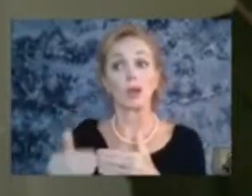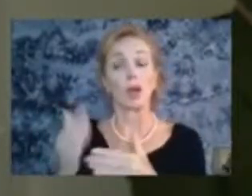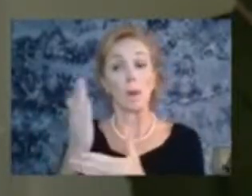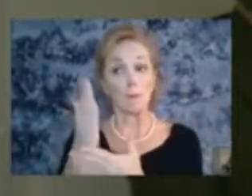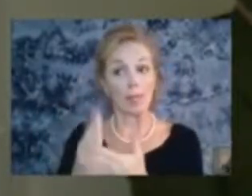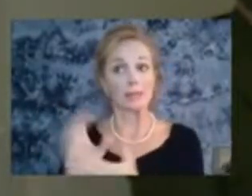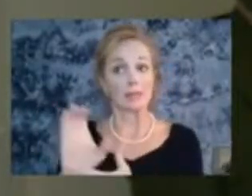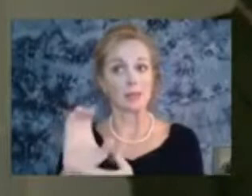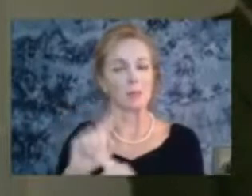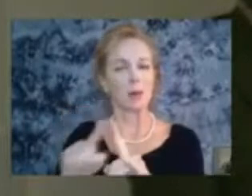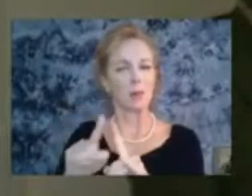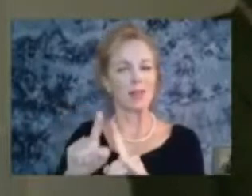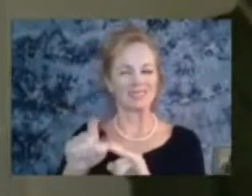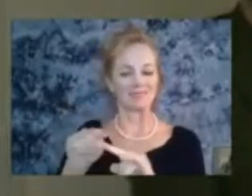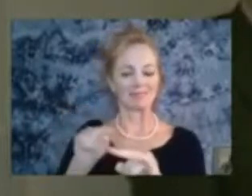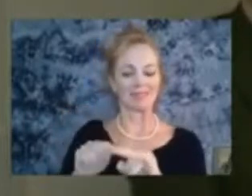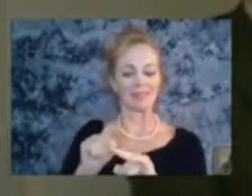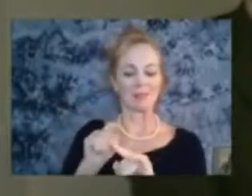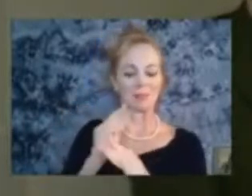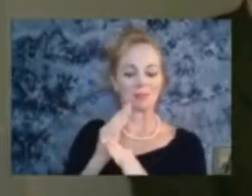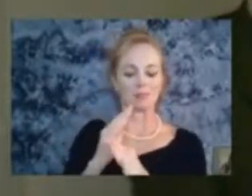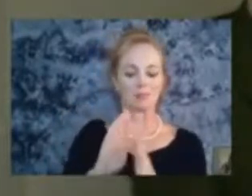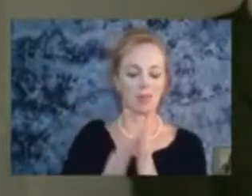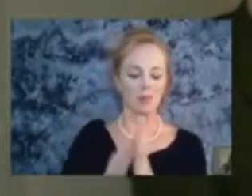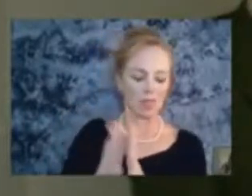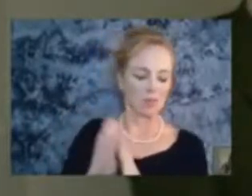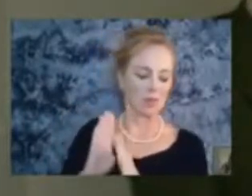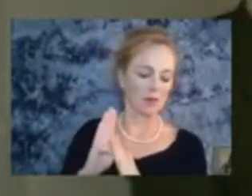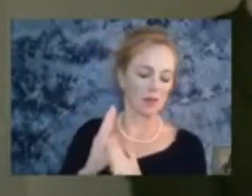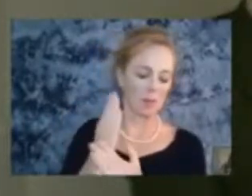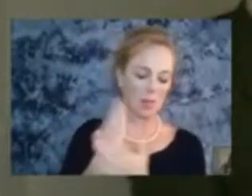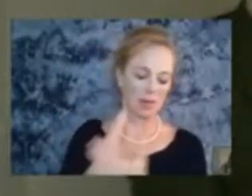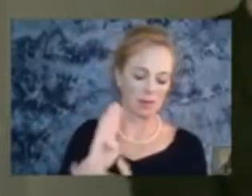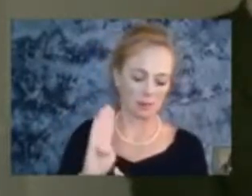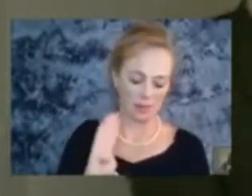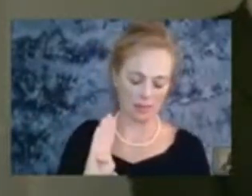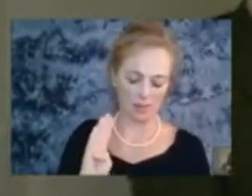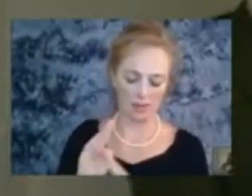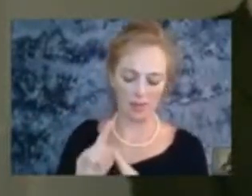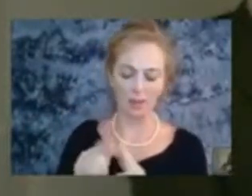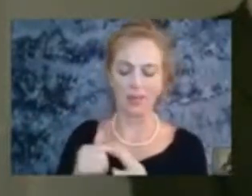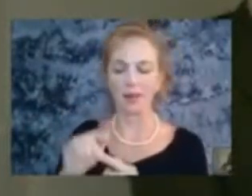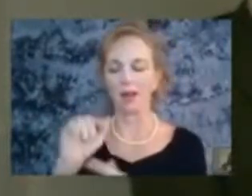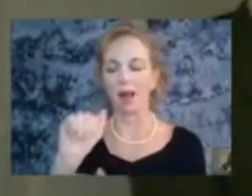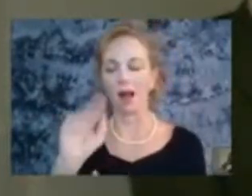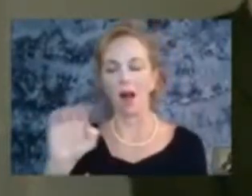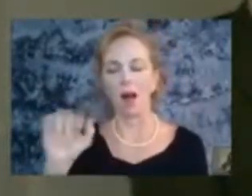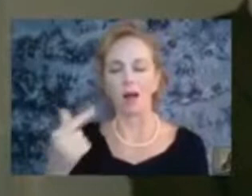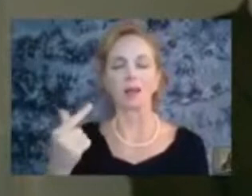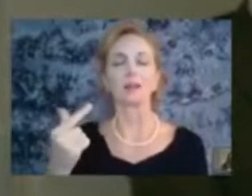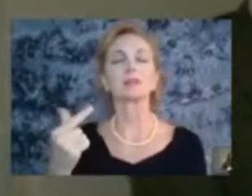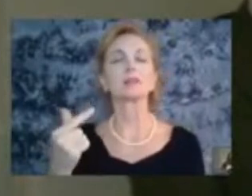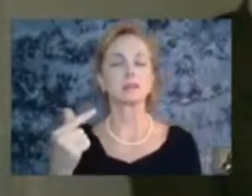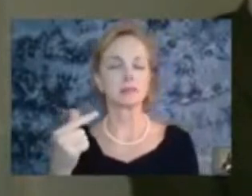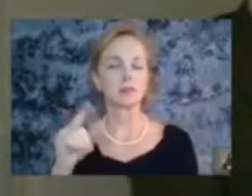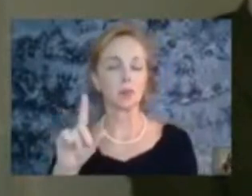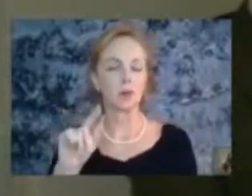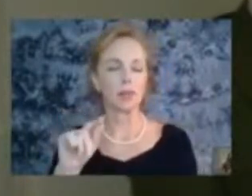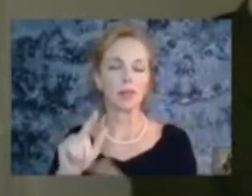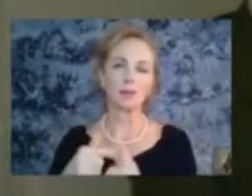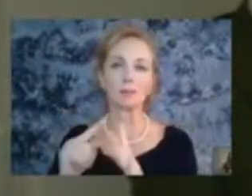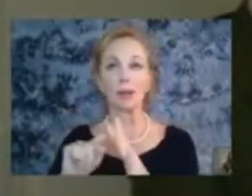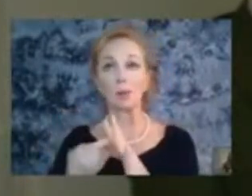a Plan B. And the very initial thoughts were put out, on August 20th of here's our initial thinking, and we're going to go back and